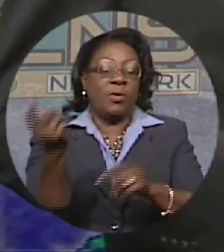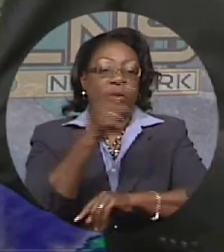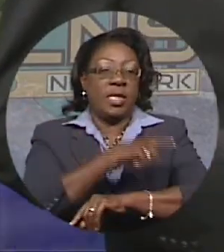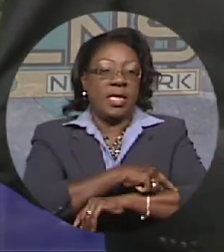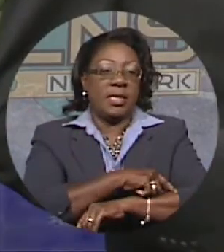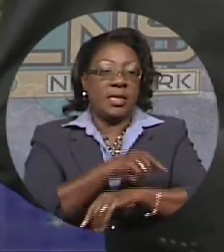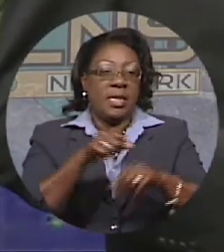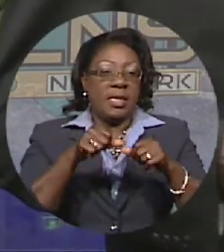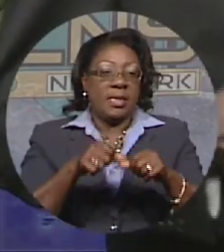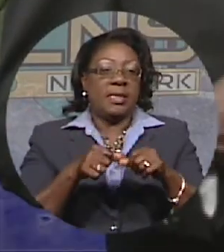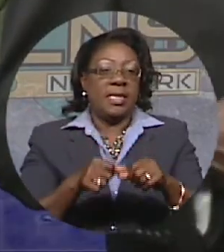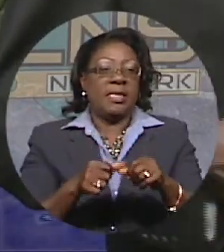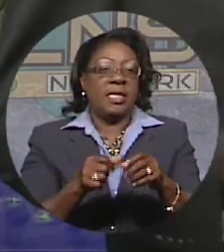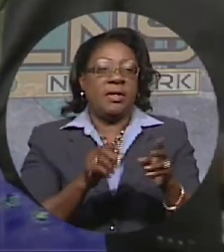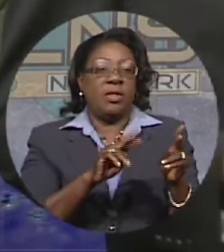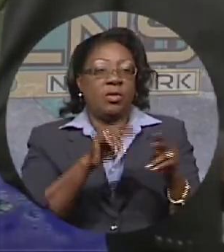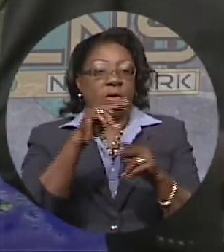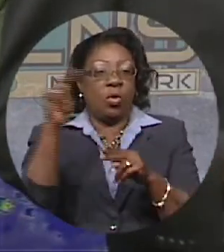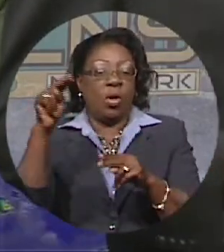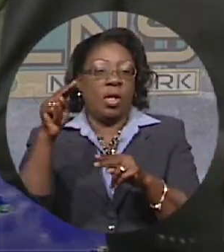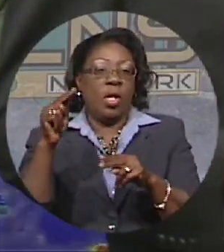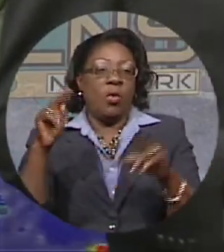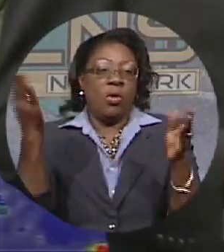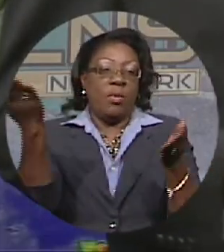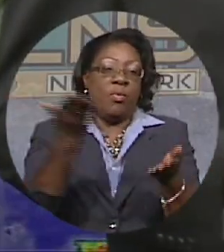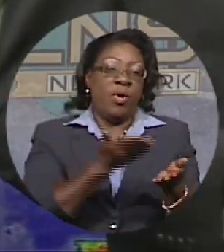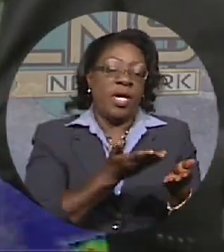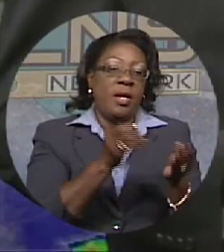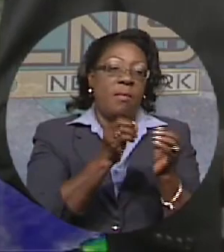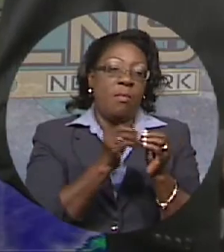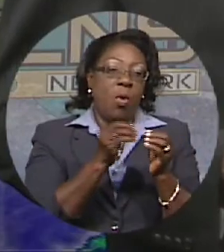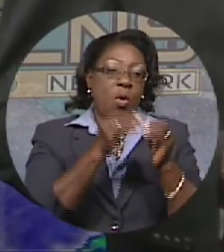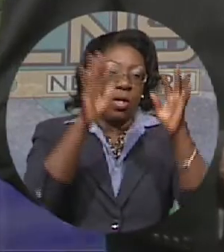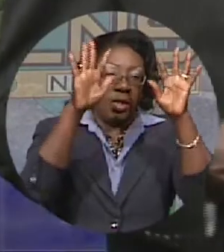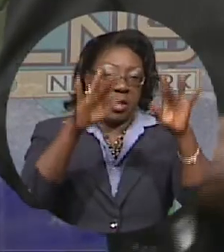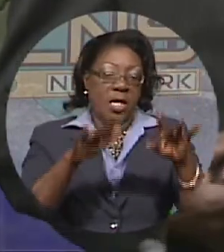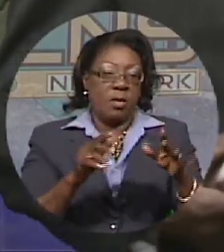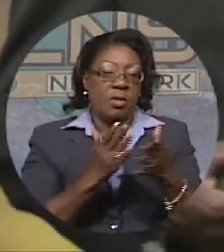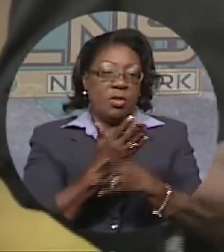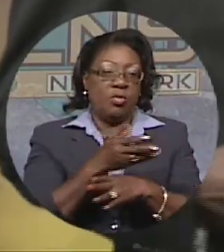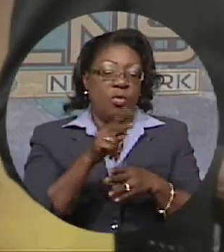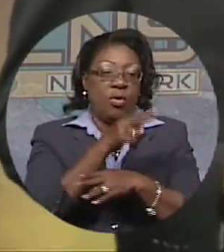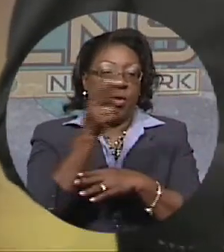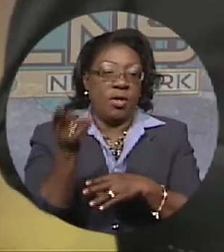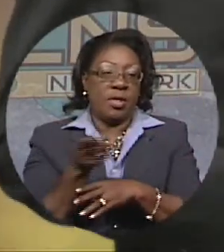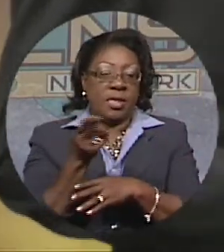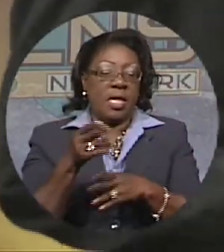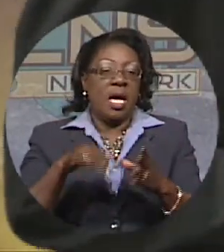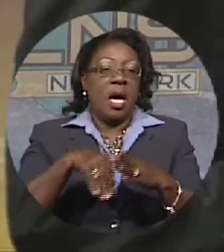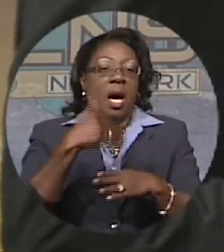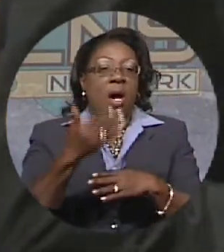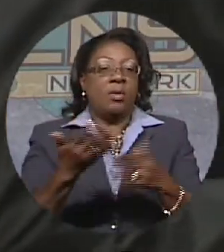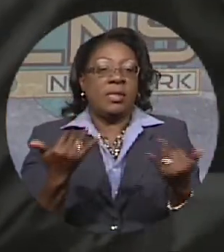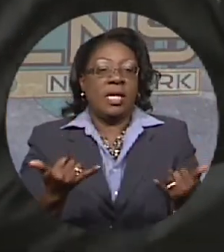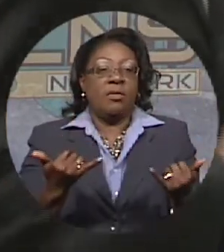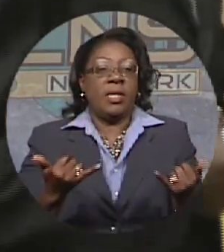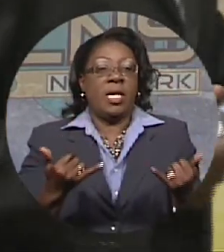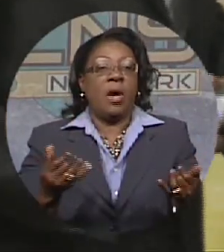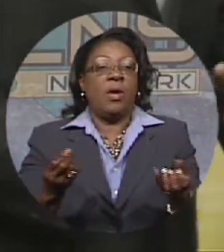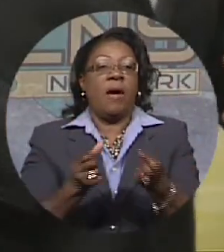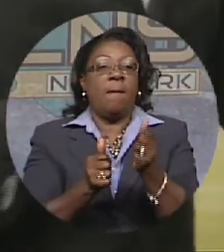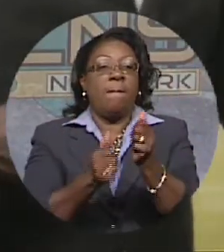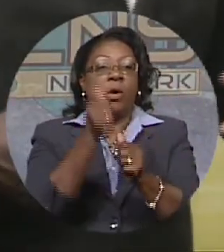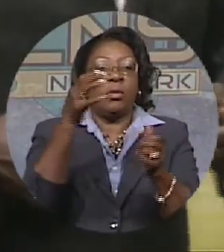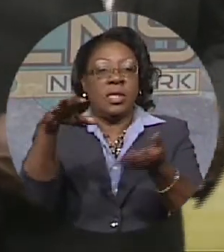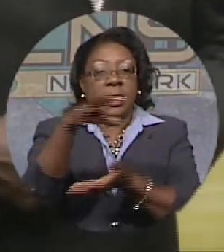a stationary frontal boundary to the north, will fire pockets of showers and thunderstorms through Thursday. But outside of our studios just now, we have mostly cloudy